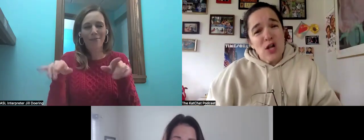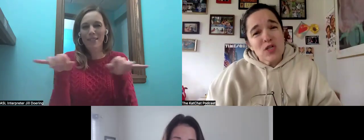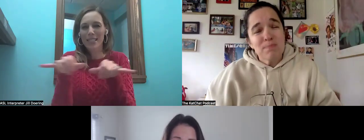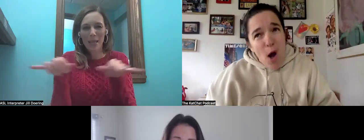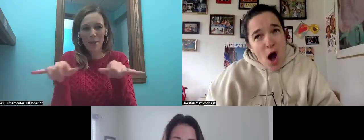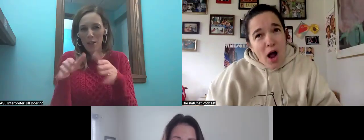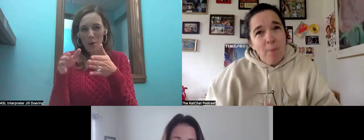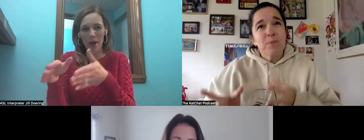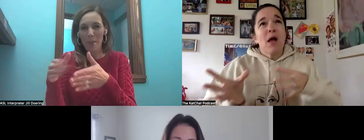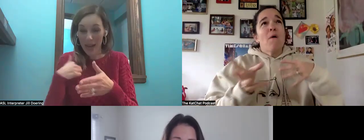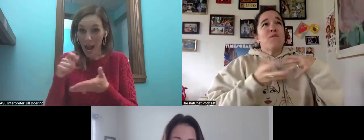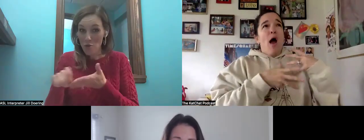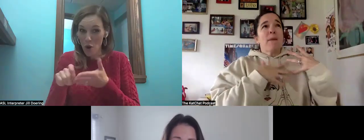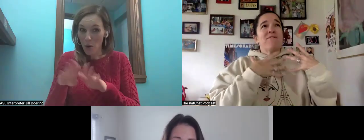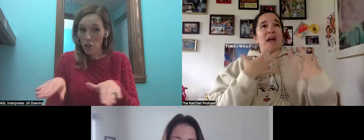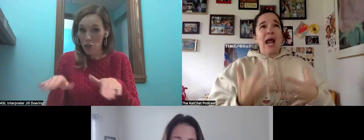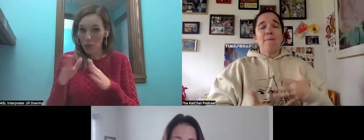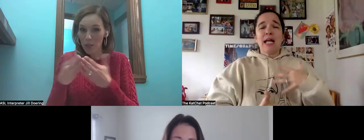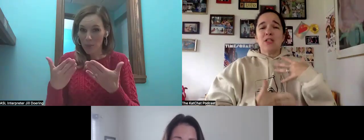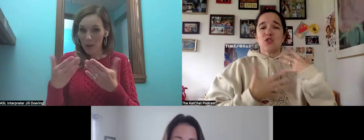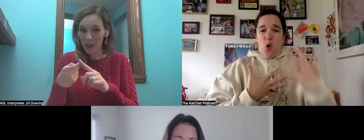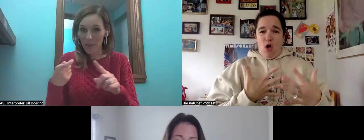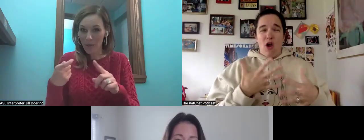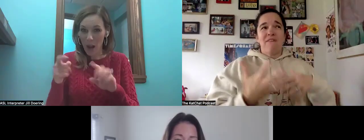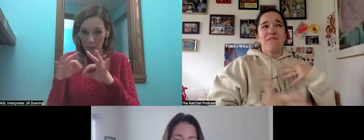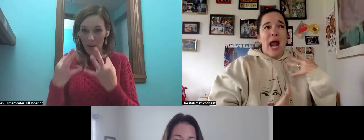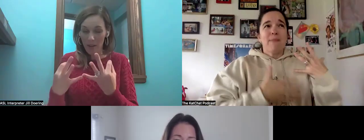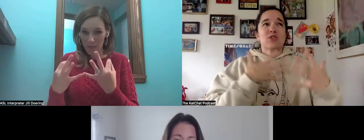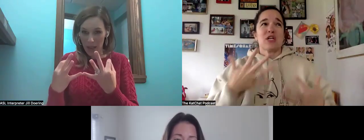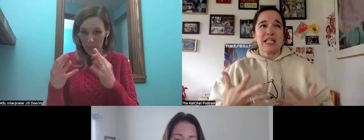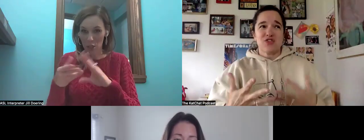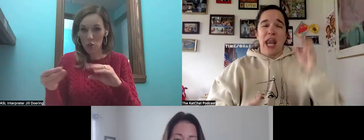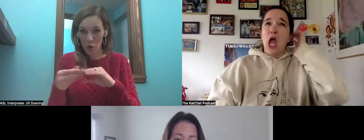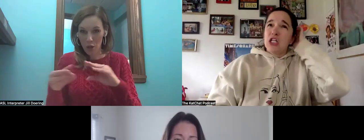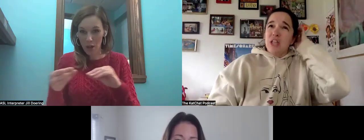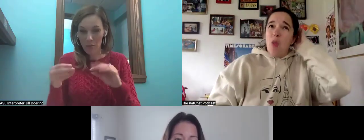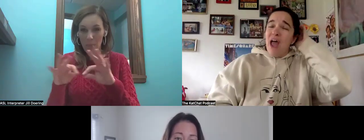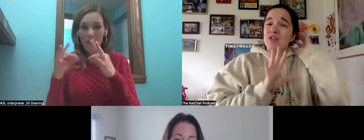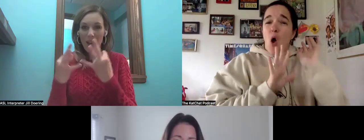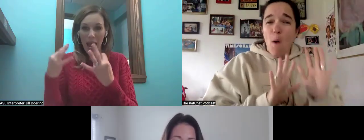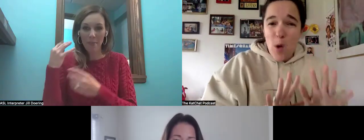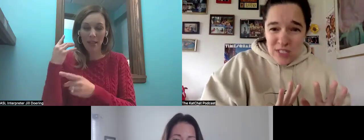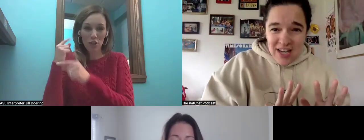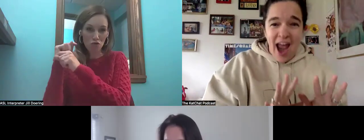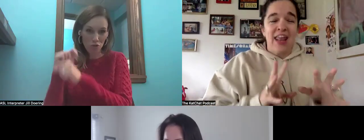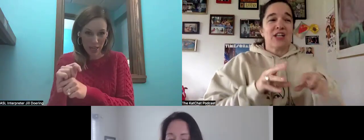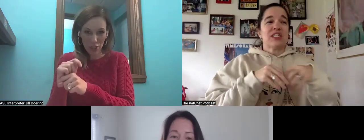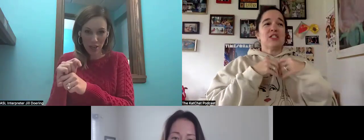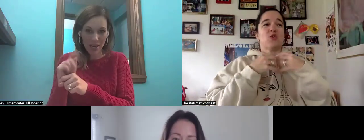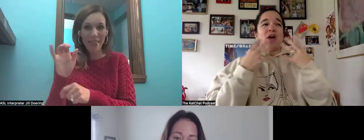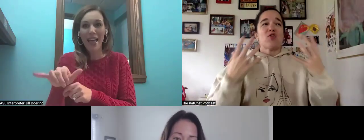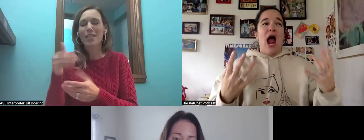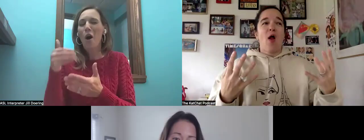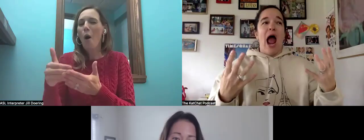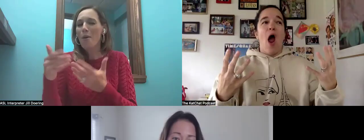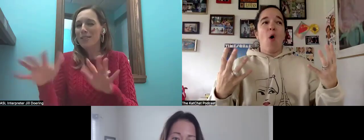wrote a children's book from a family story, a family tradition. So that's almost done. I just